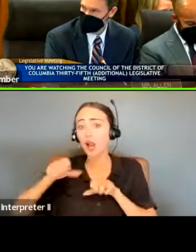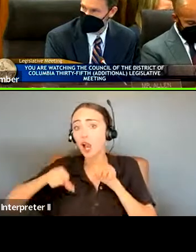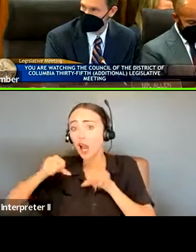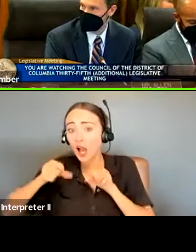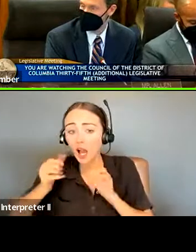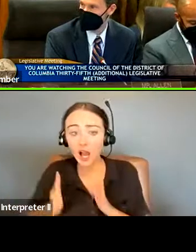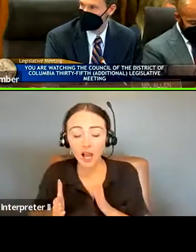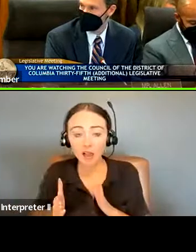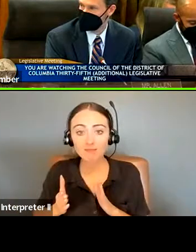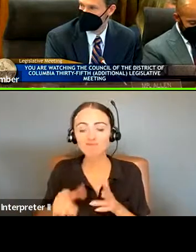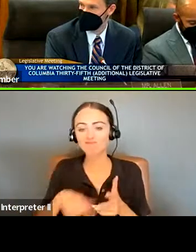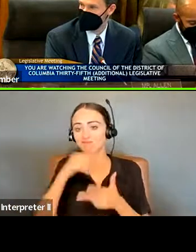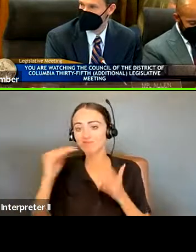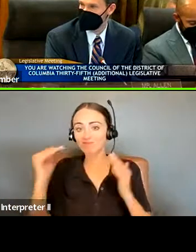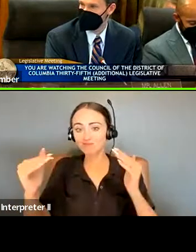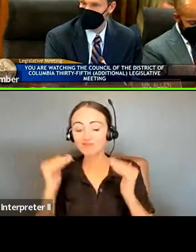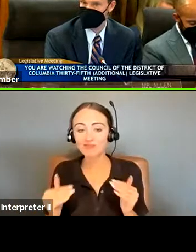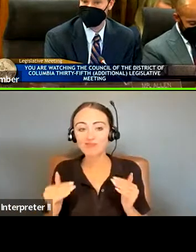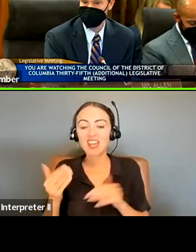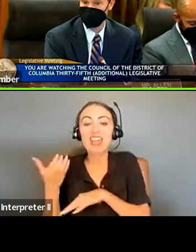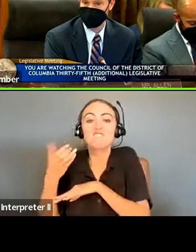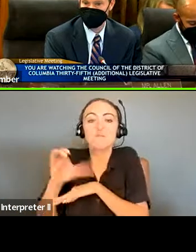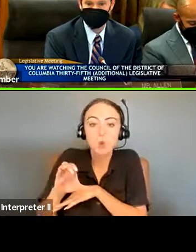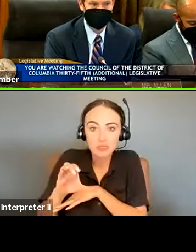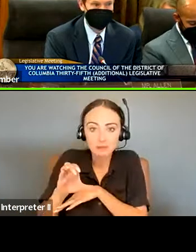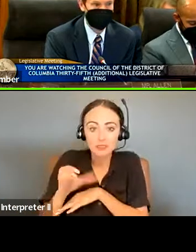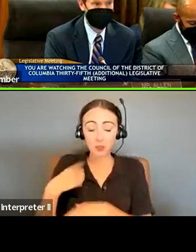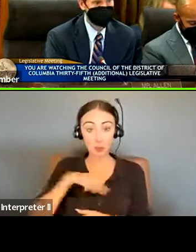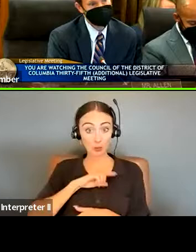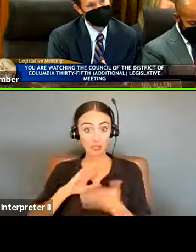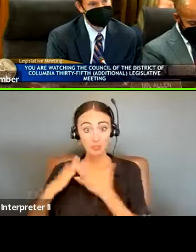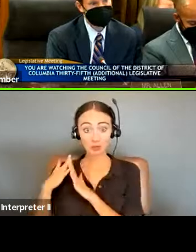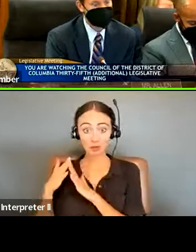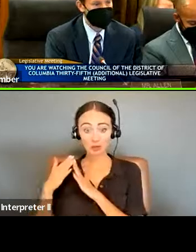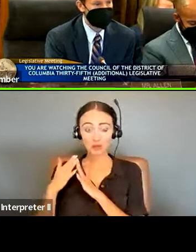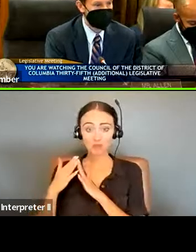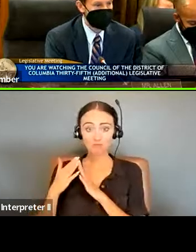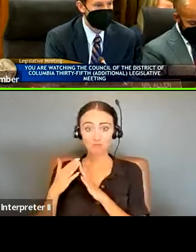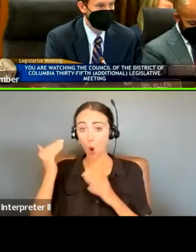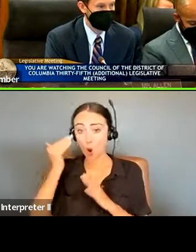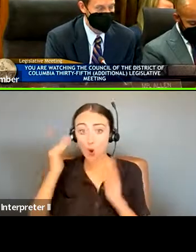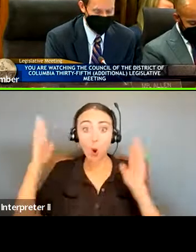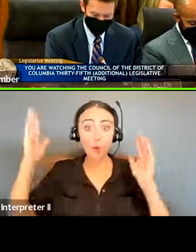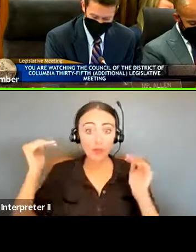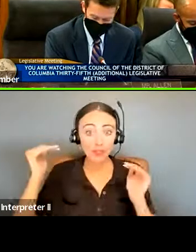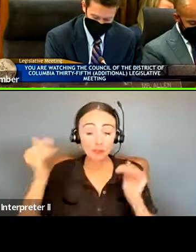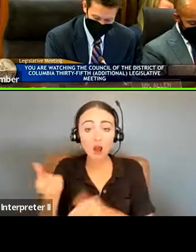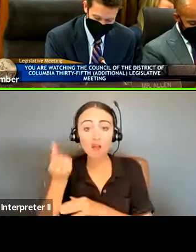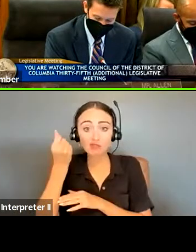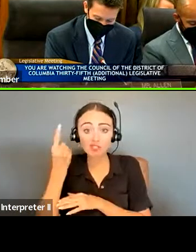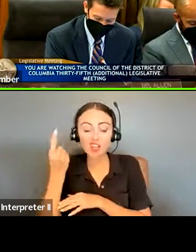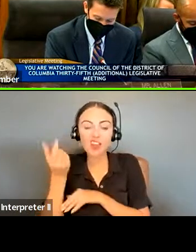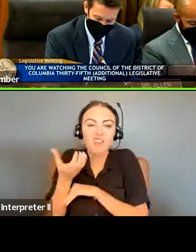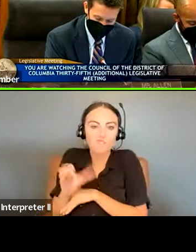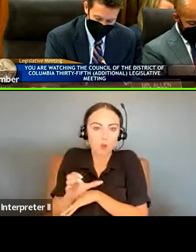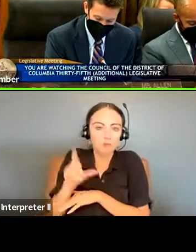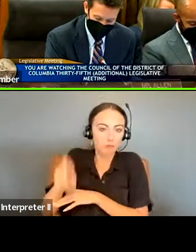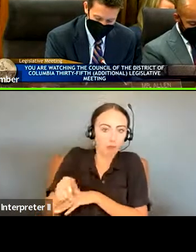the enforcement that has to go with it. So we as a community have clear what our expectations are and we understand the enforcement that goes with